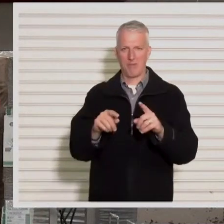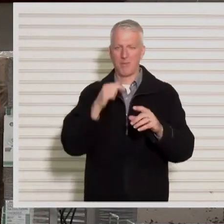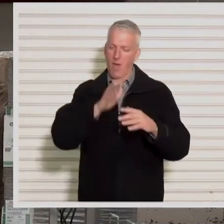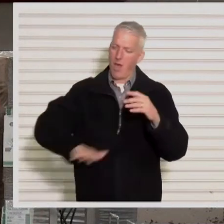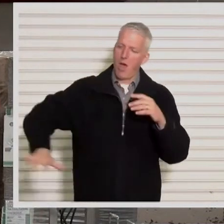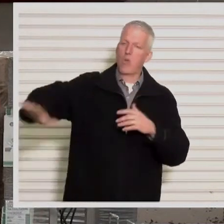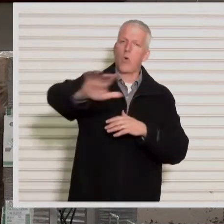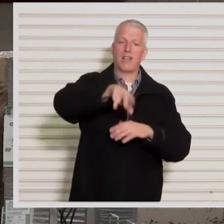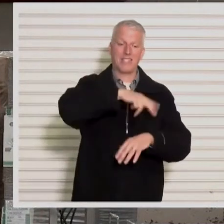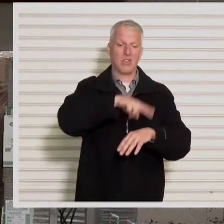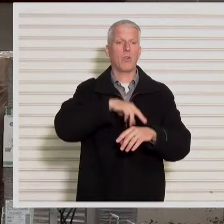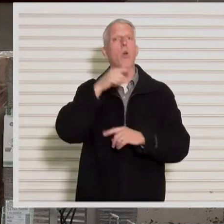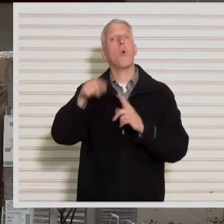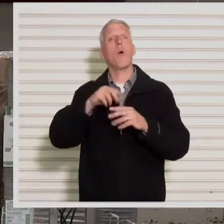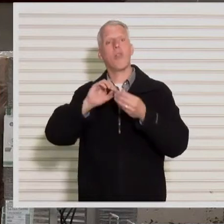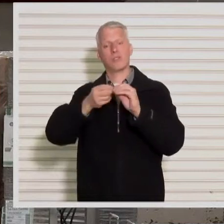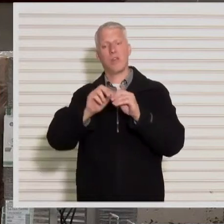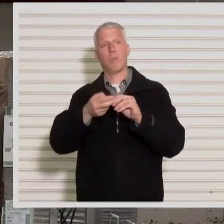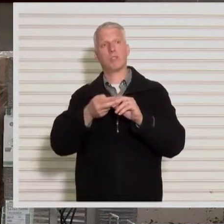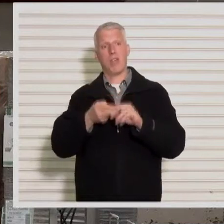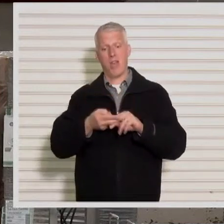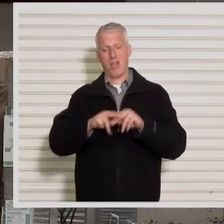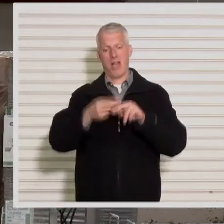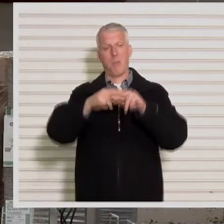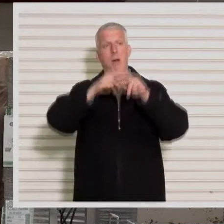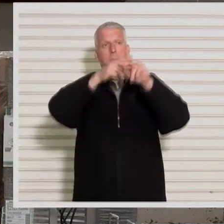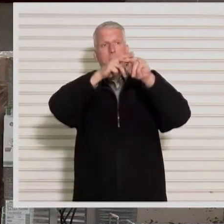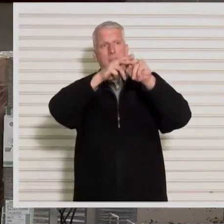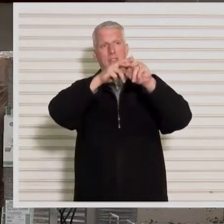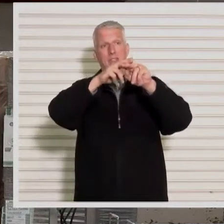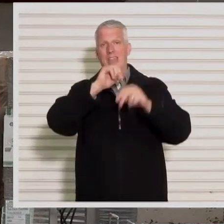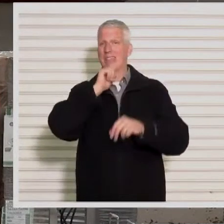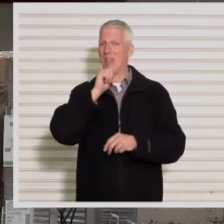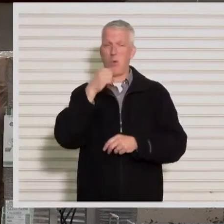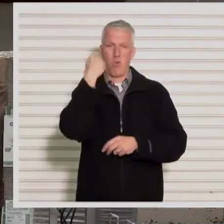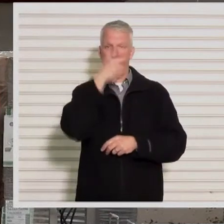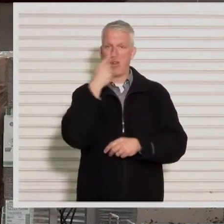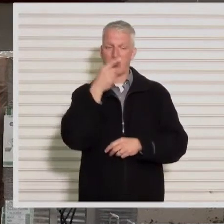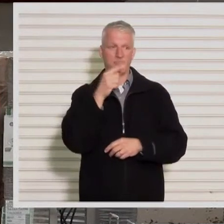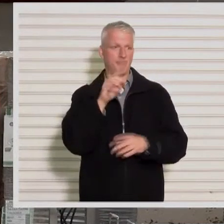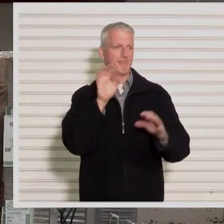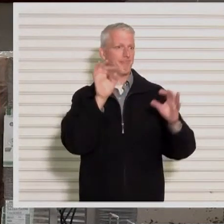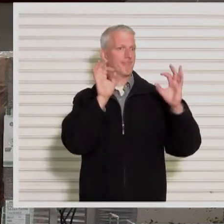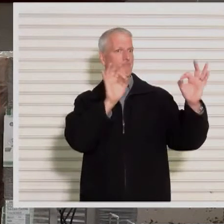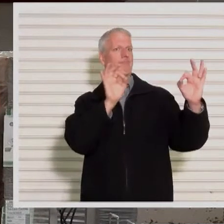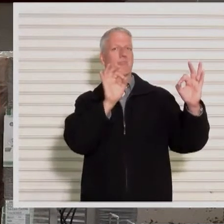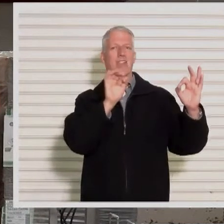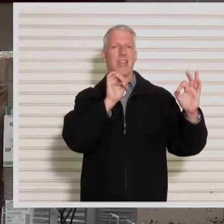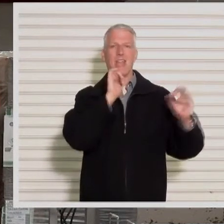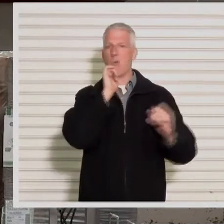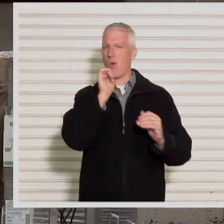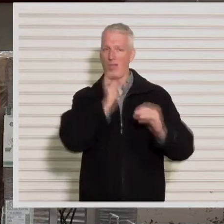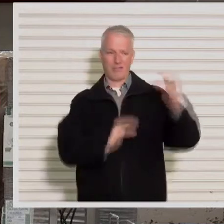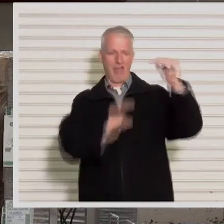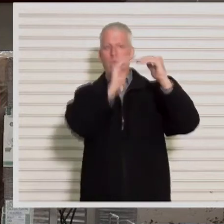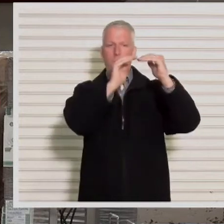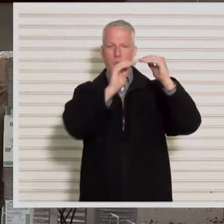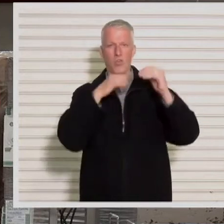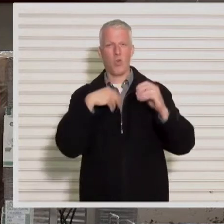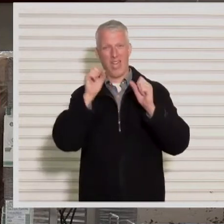country, that when those numbers come up, they will not look favorable in terms of the equity index because of